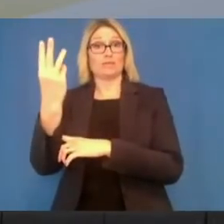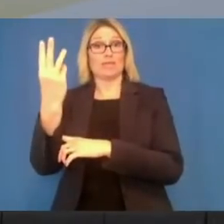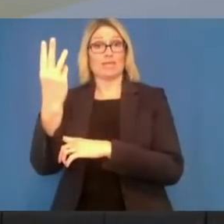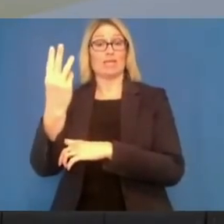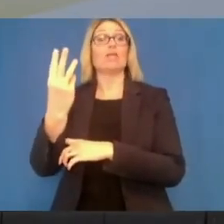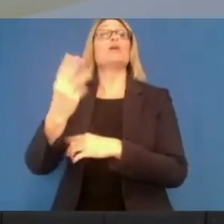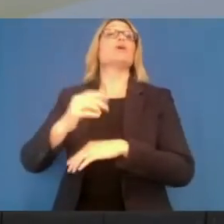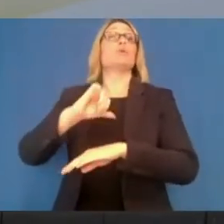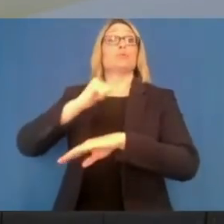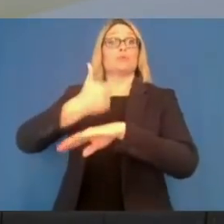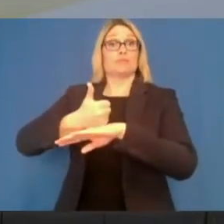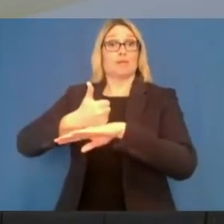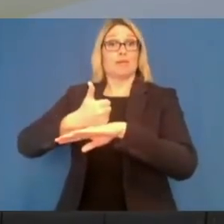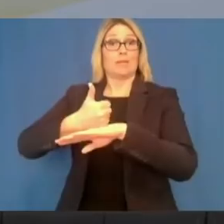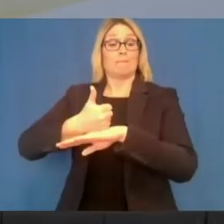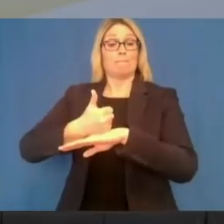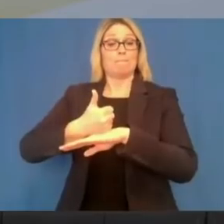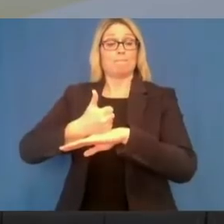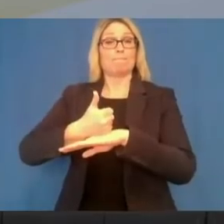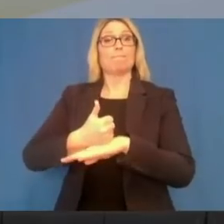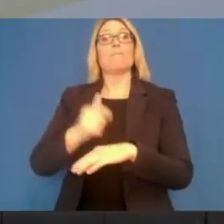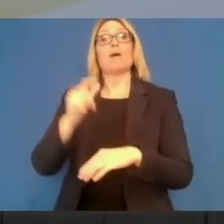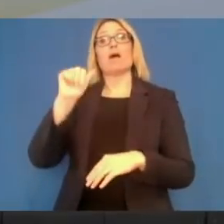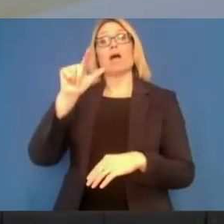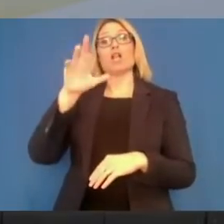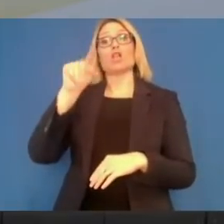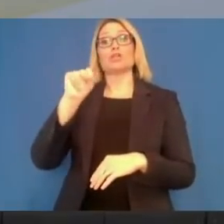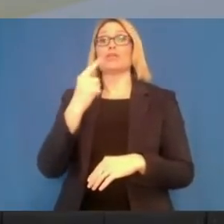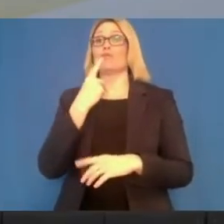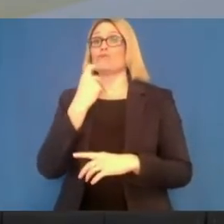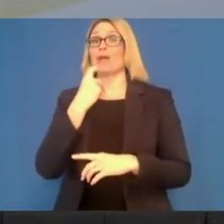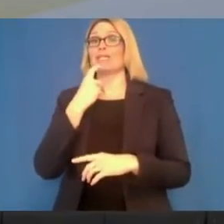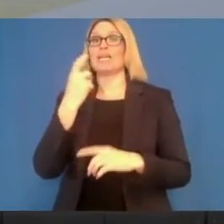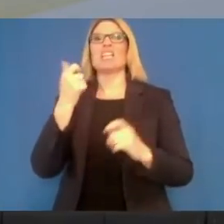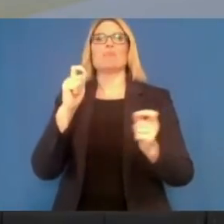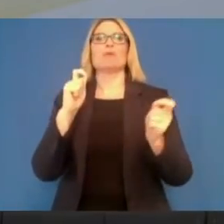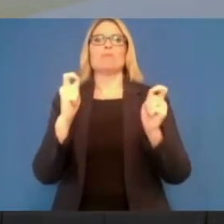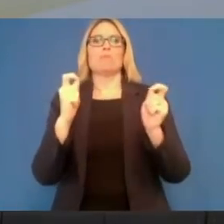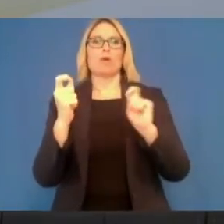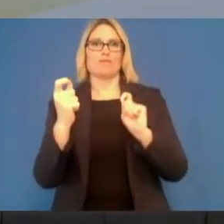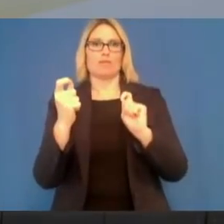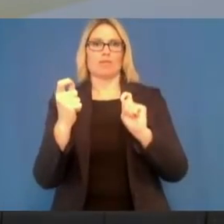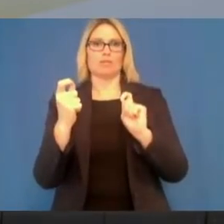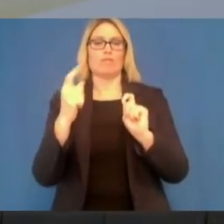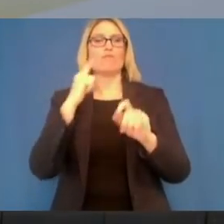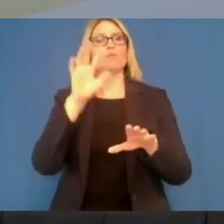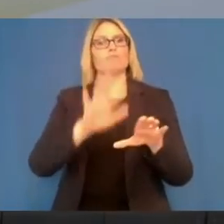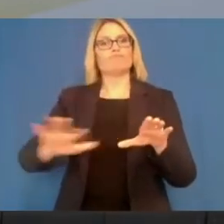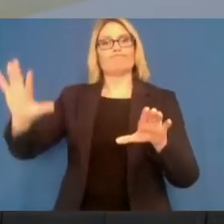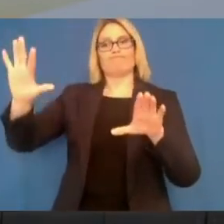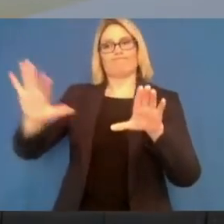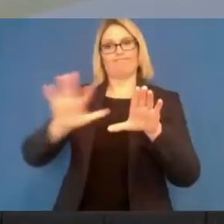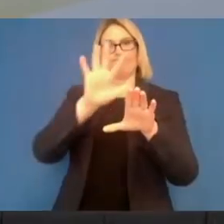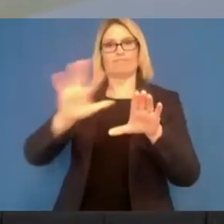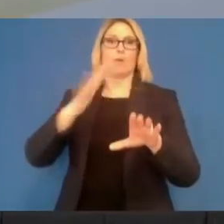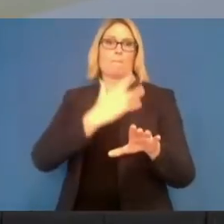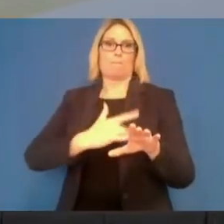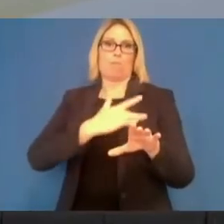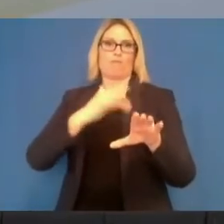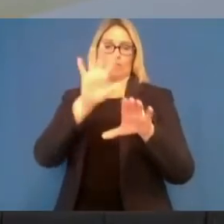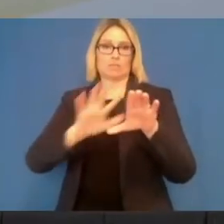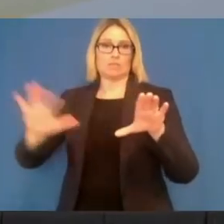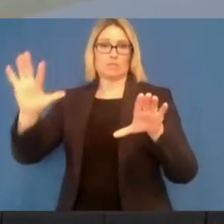instituting alert level red with modifications throughout the entire province. The following